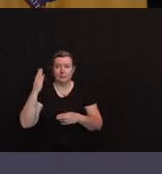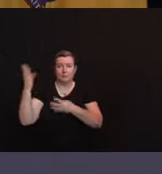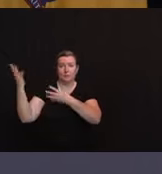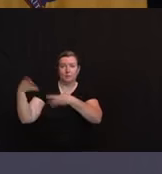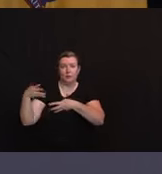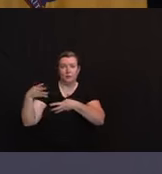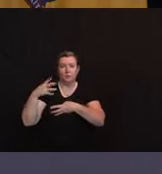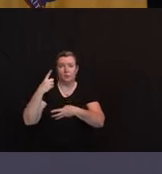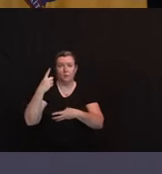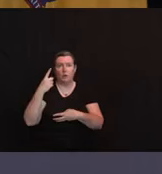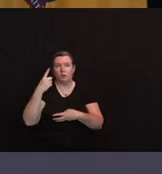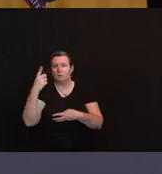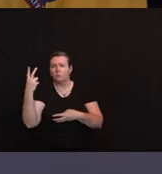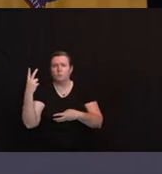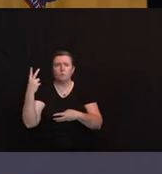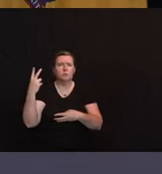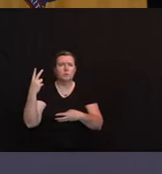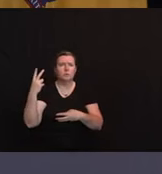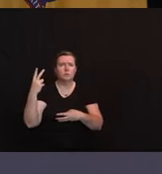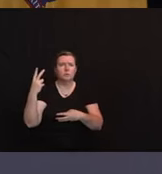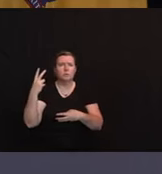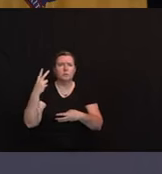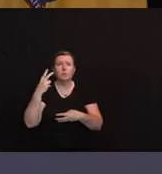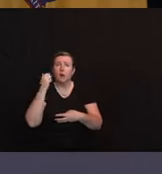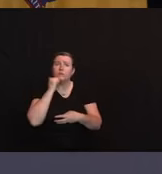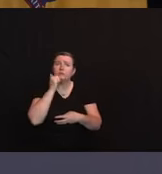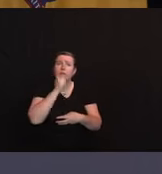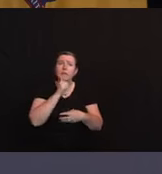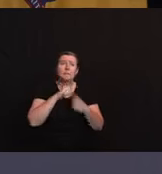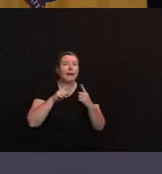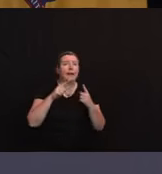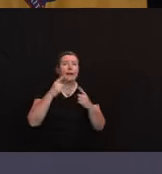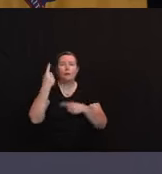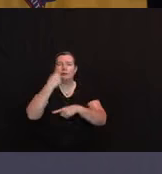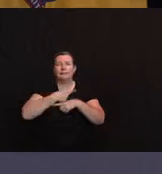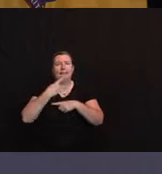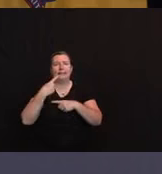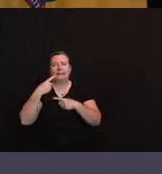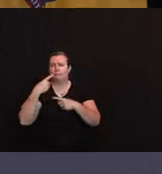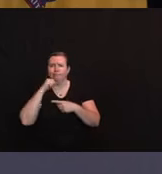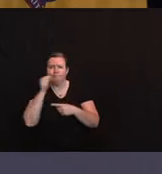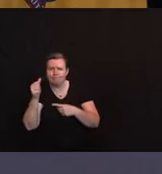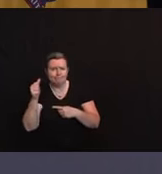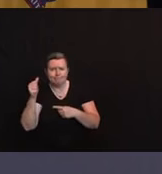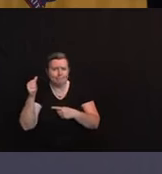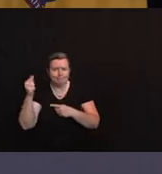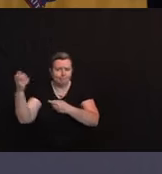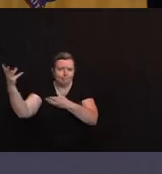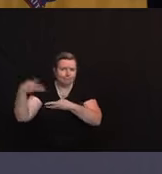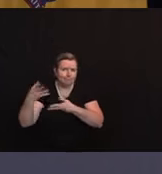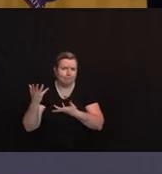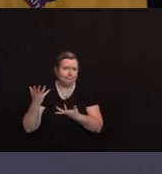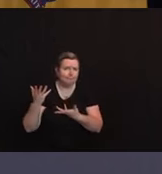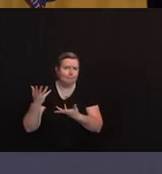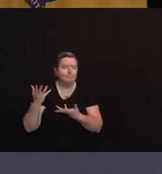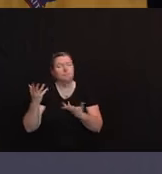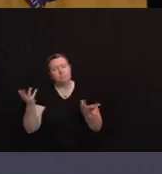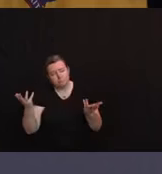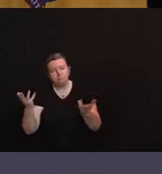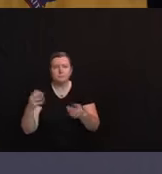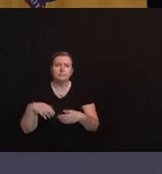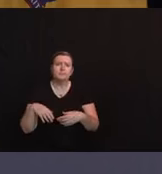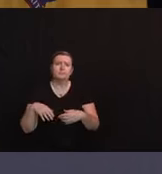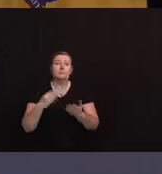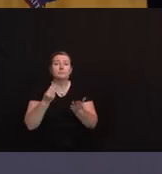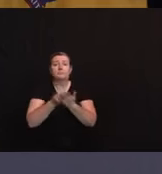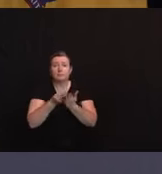got? Yeah. Schools, $1 billion, ask for more money. At a certain point, you as desperate as we are,